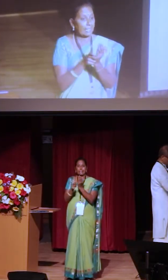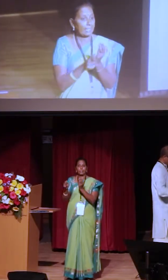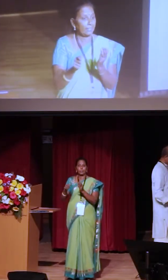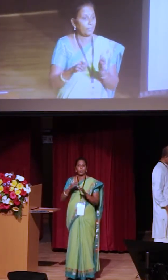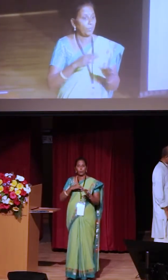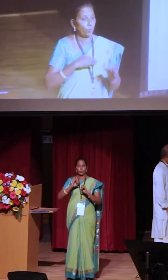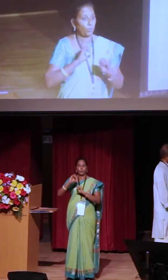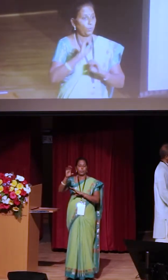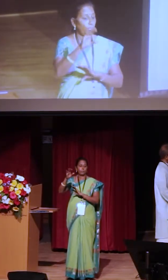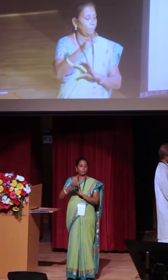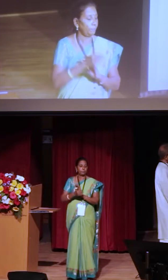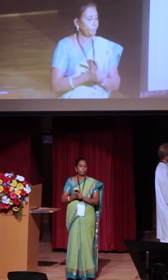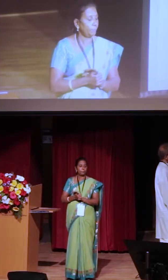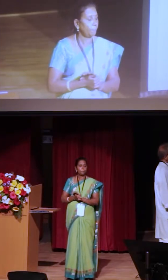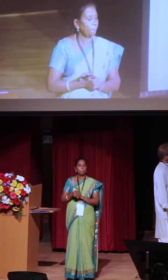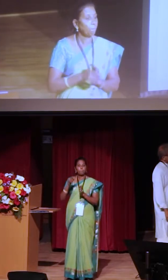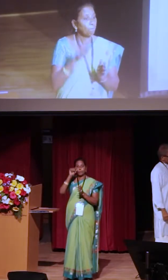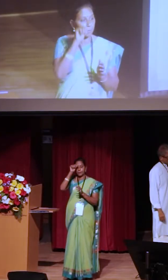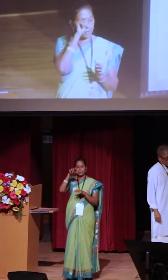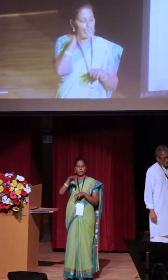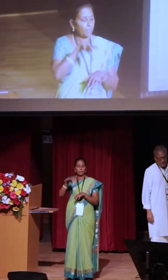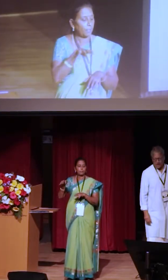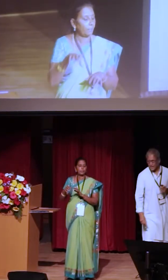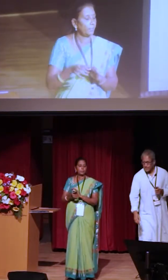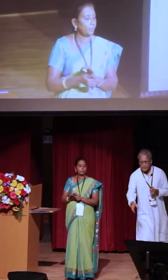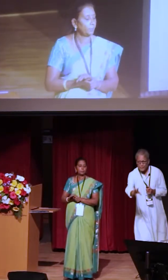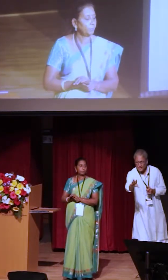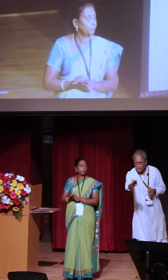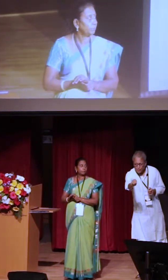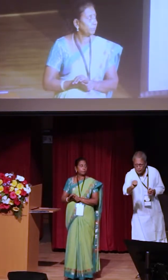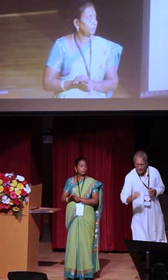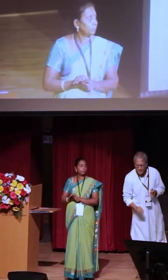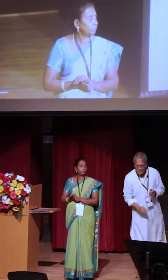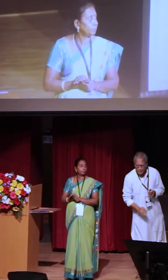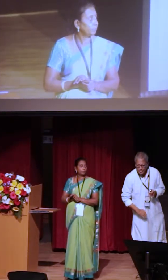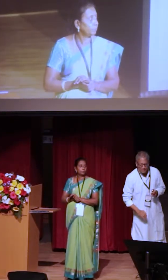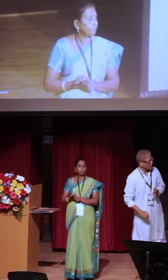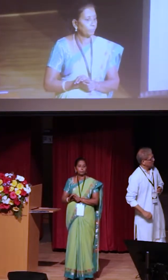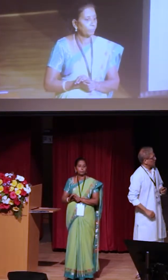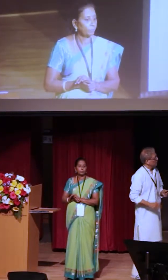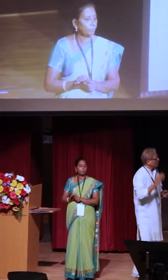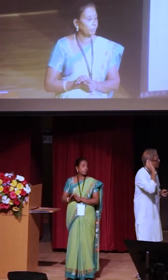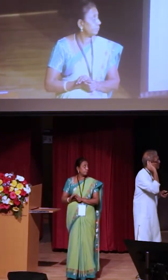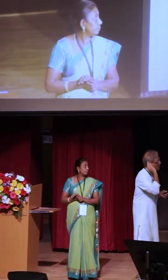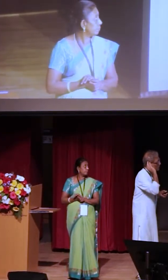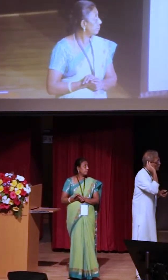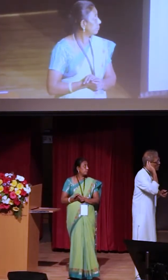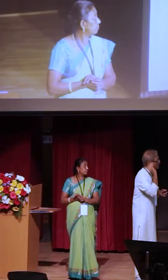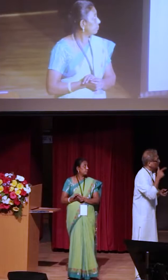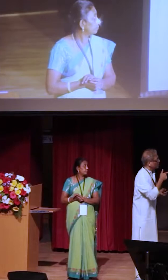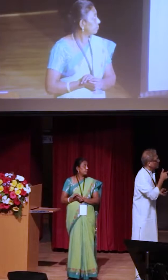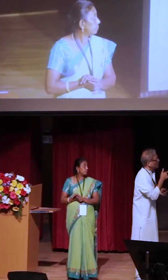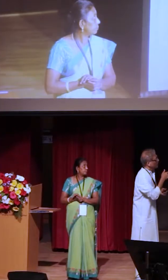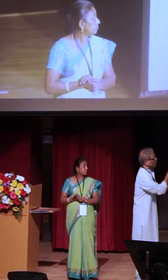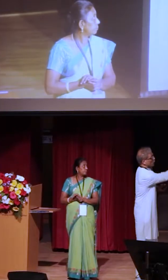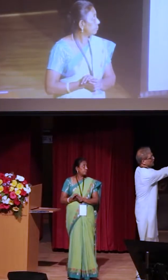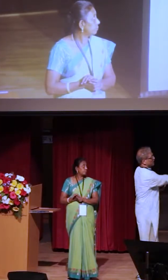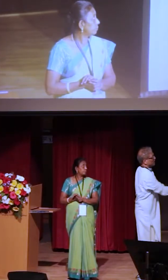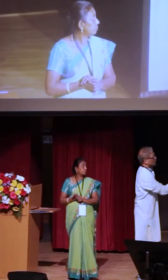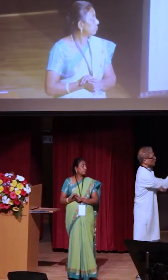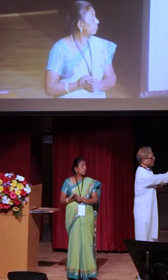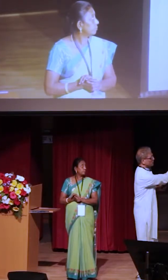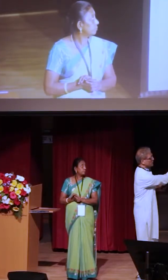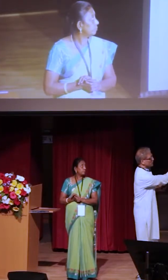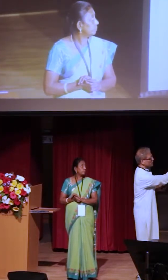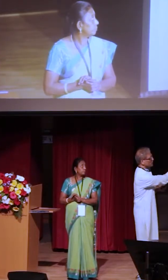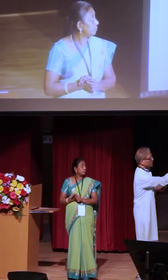I won't talk about all of them. Just mention briefly. Anil, give me about 5-minute warning. Good. Oh, there